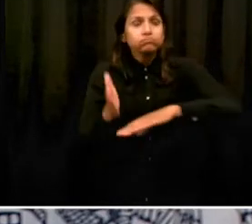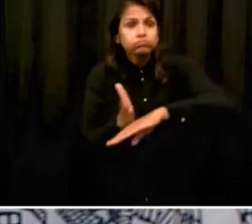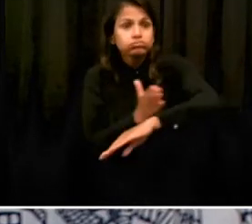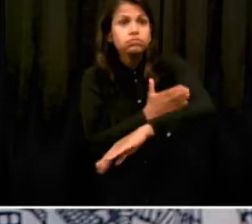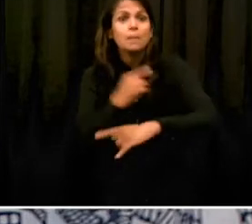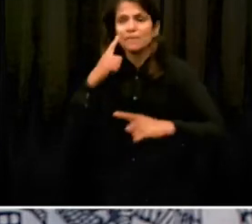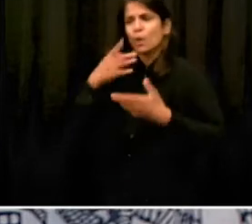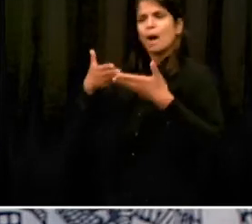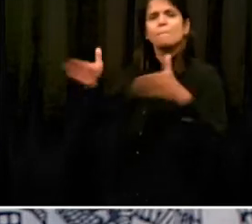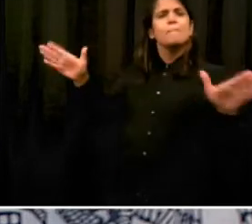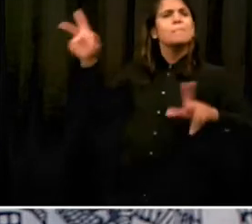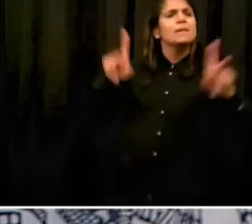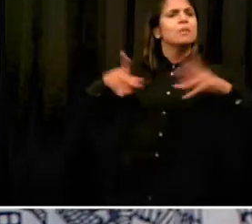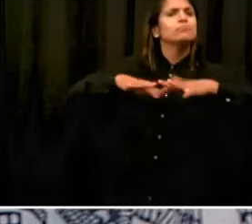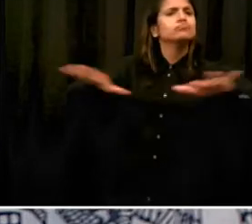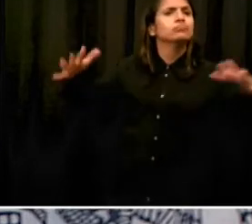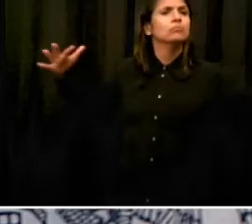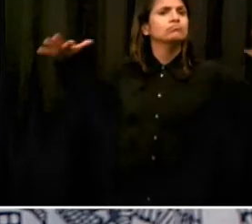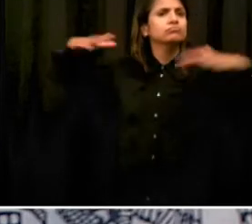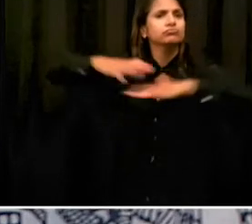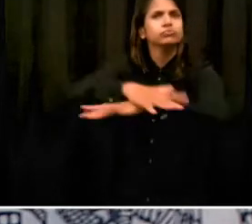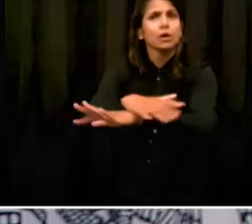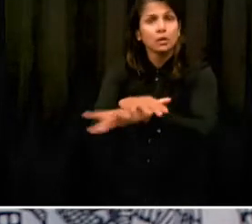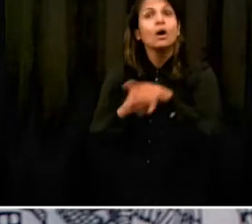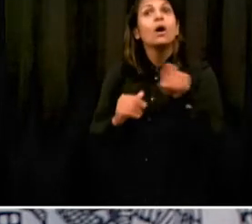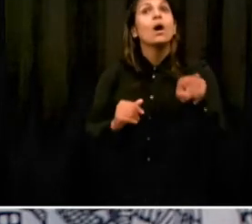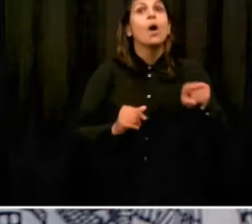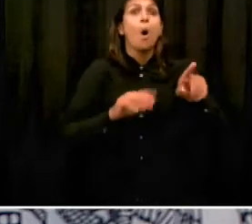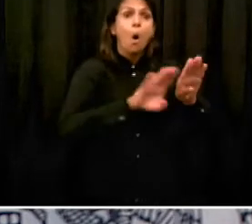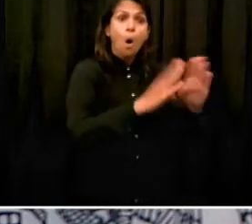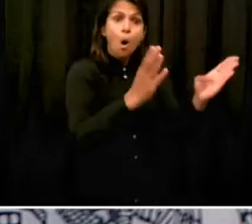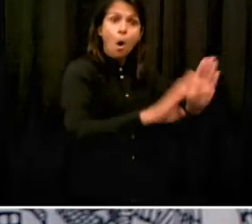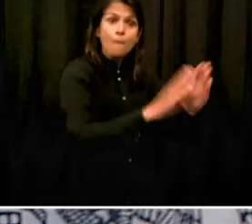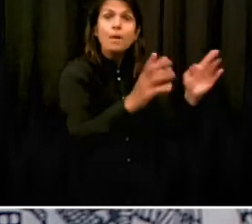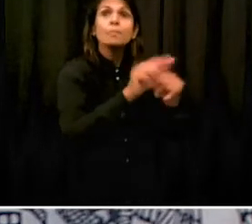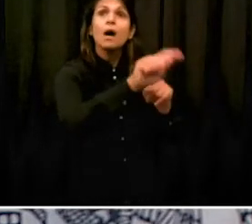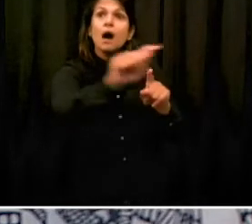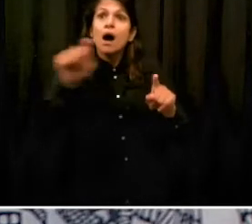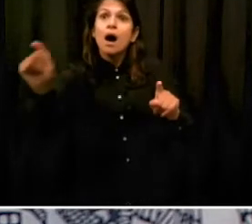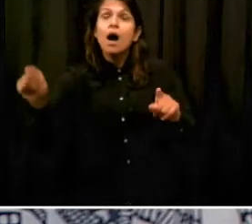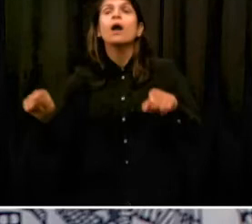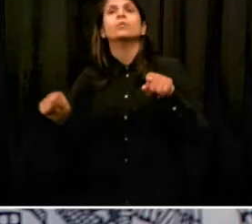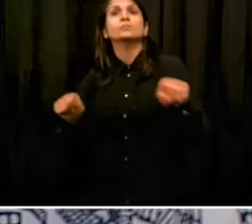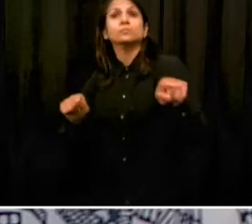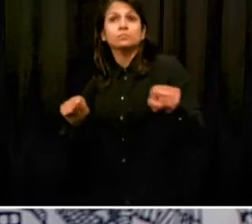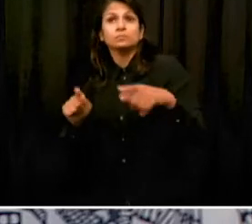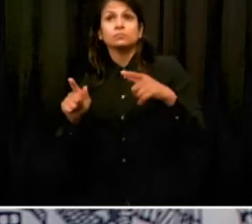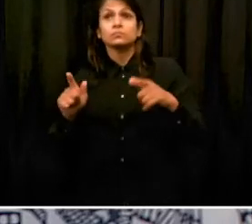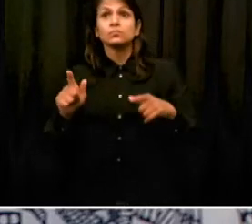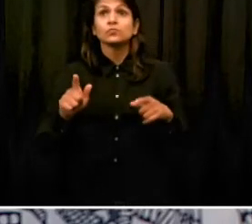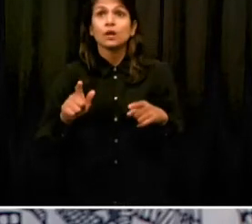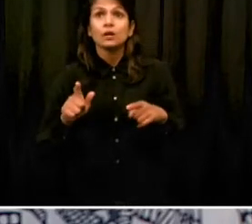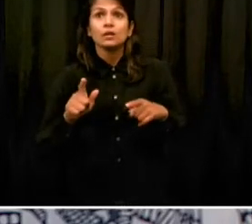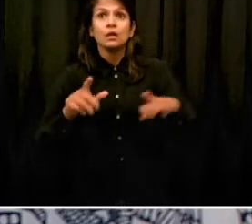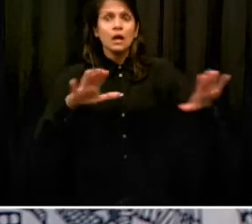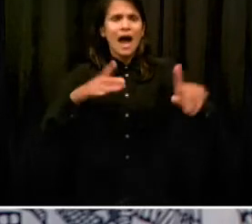their activity, because we have to create those consequences again for anyone who commits a crime or does violence in this